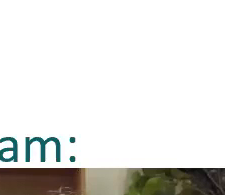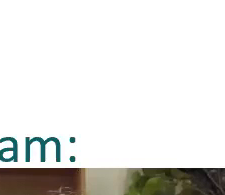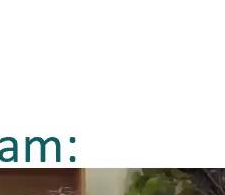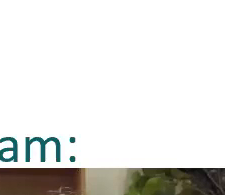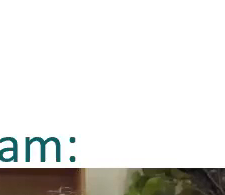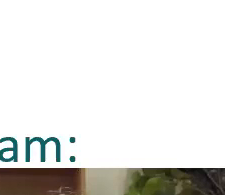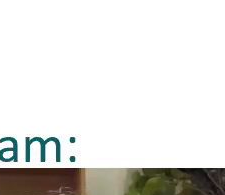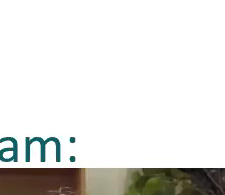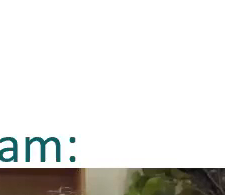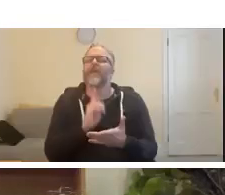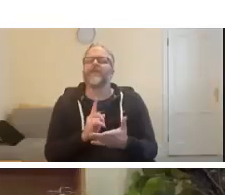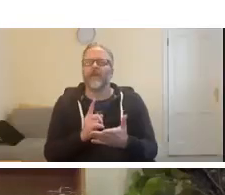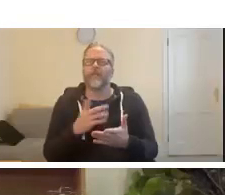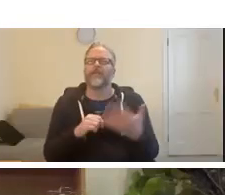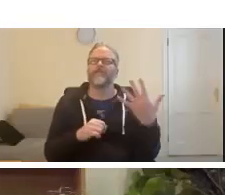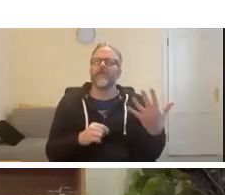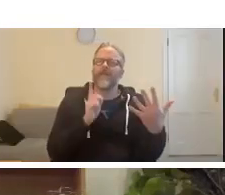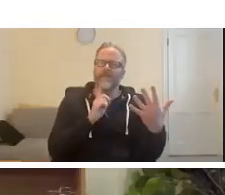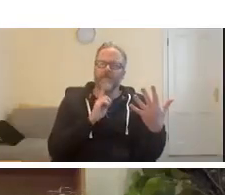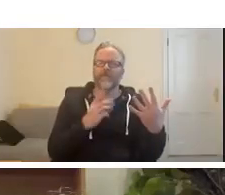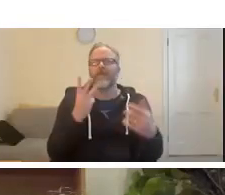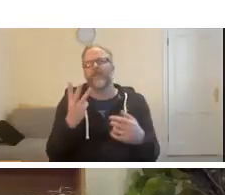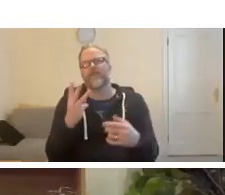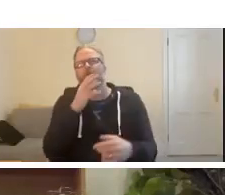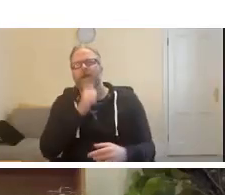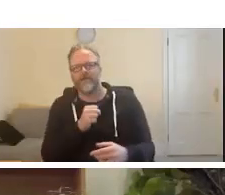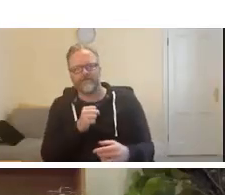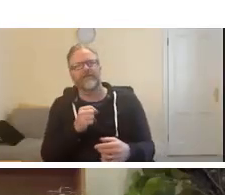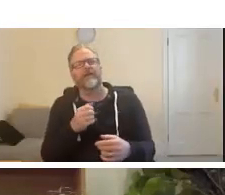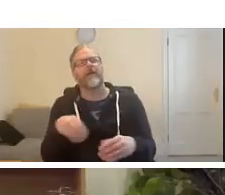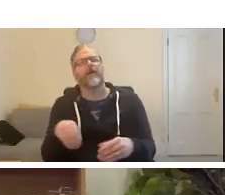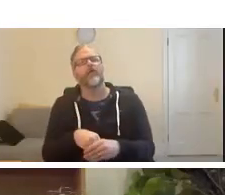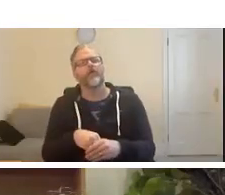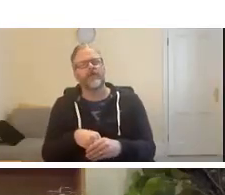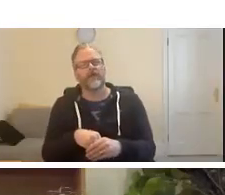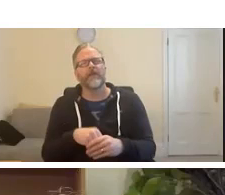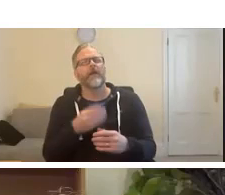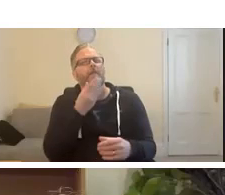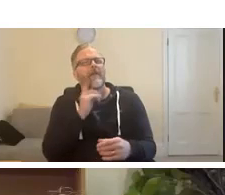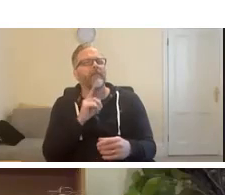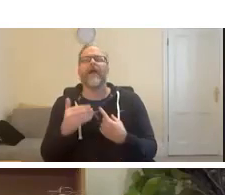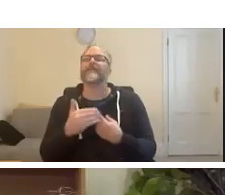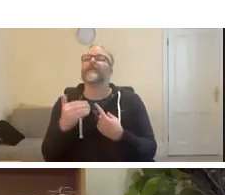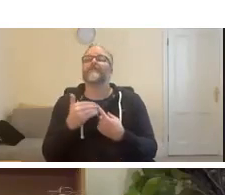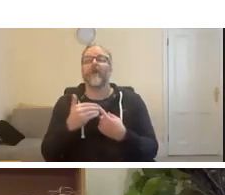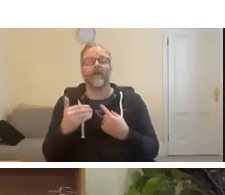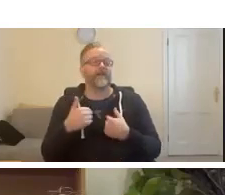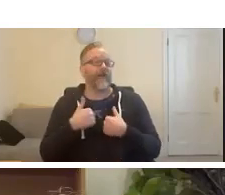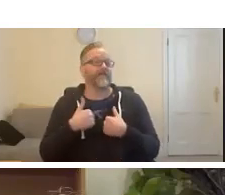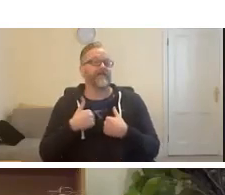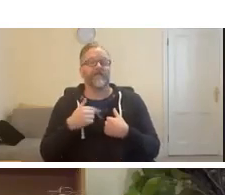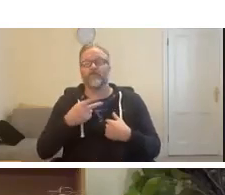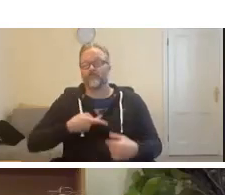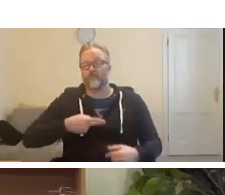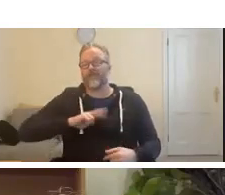terms of gender, we had 5 females and 3 males, including people who identify themselves as